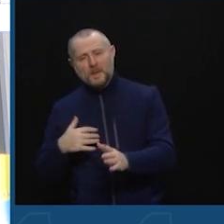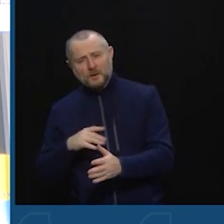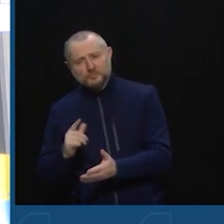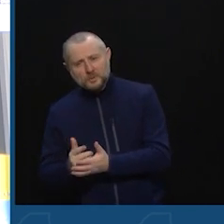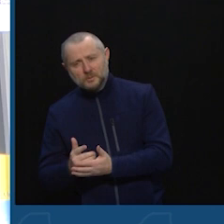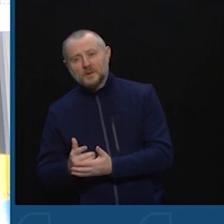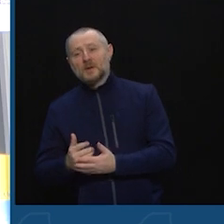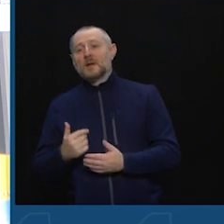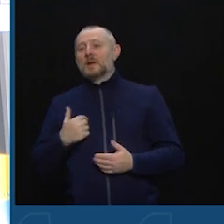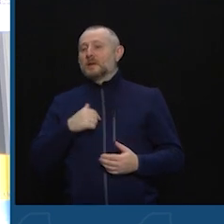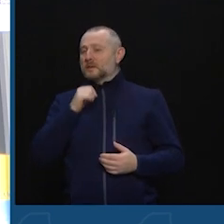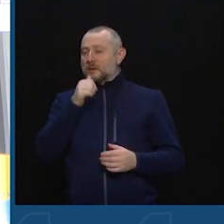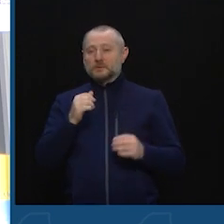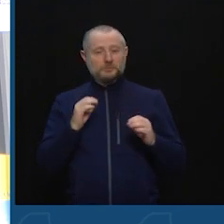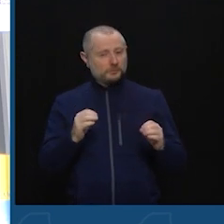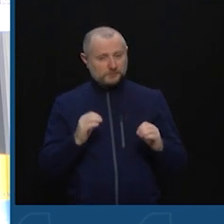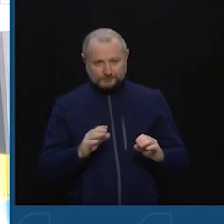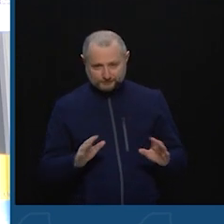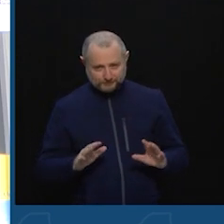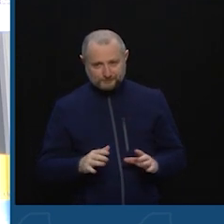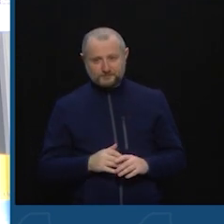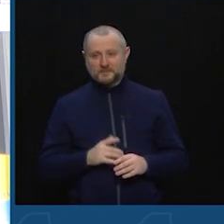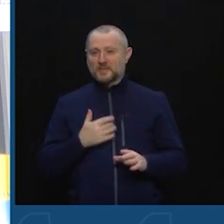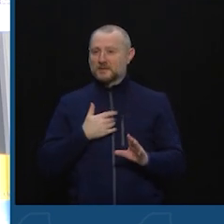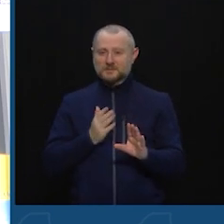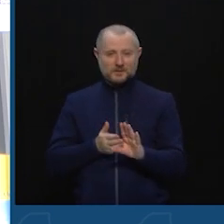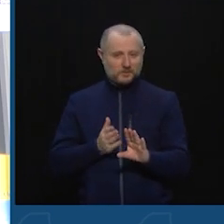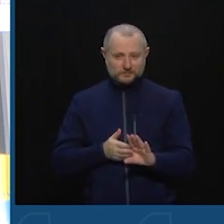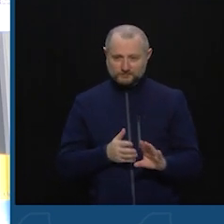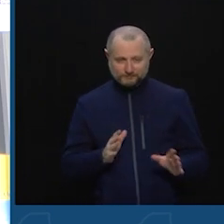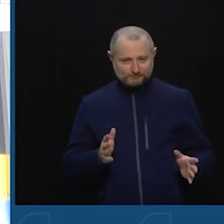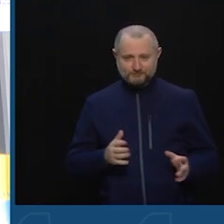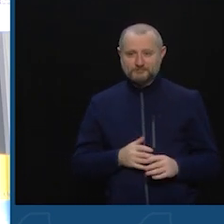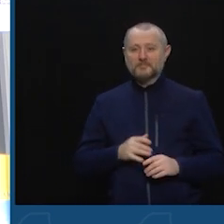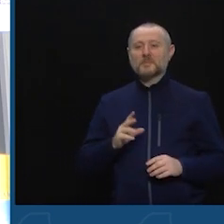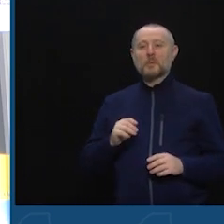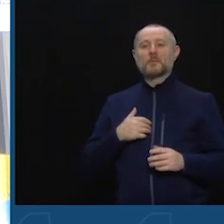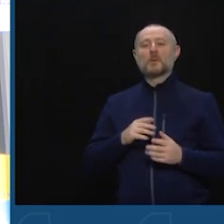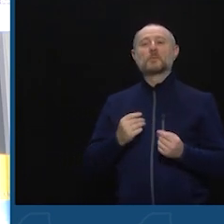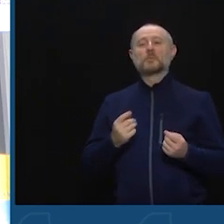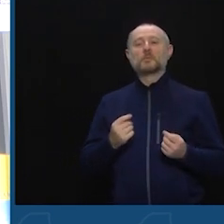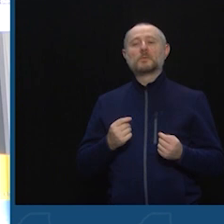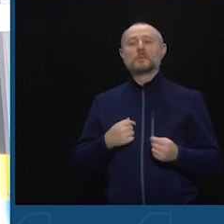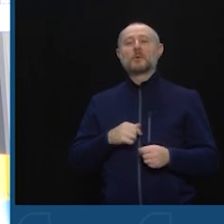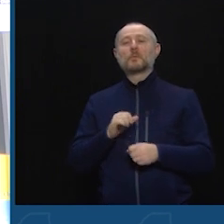freshmen on the collegiate level. What I did was become a flight attendant.